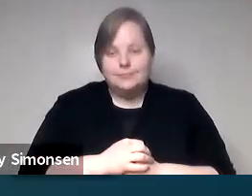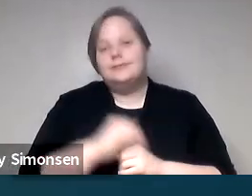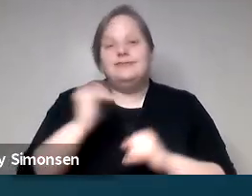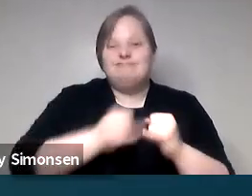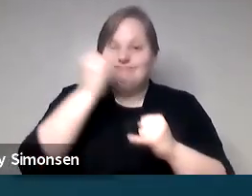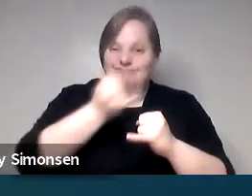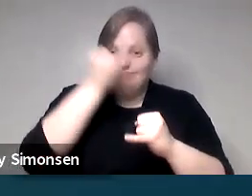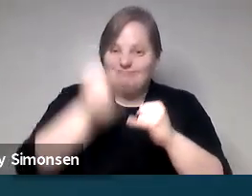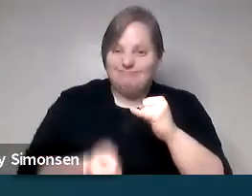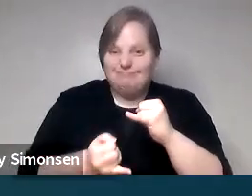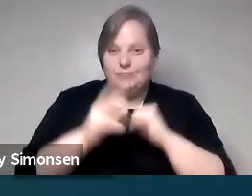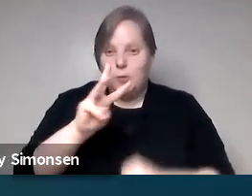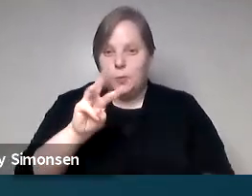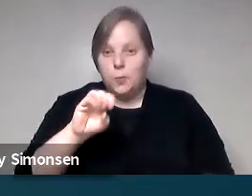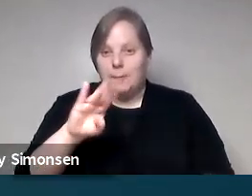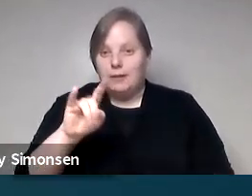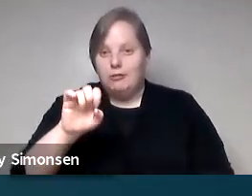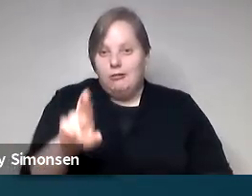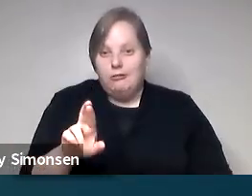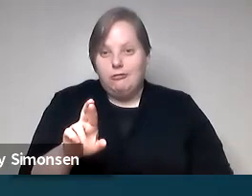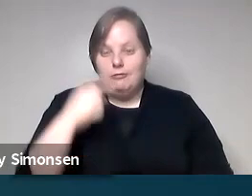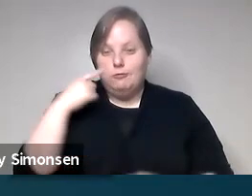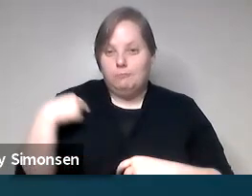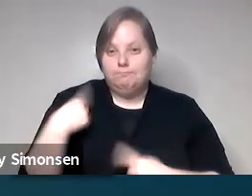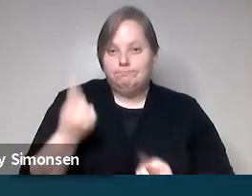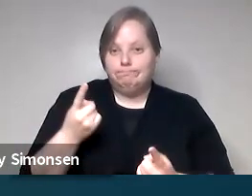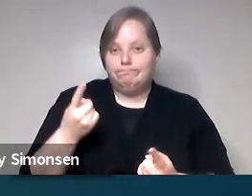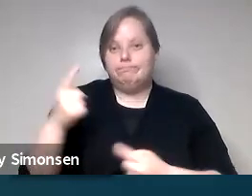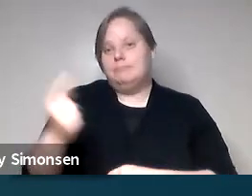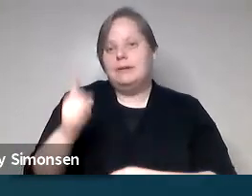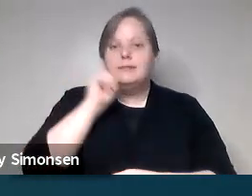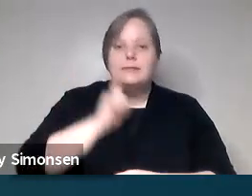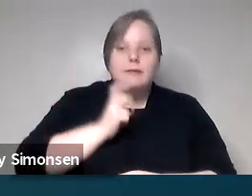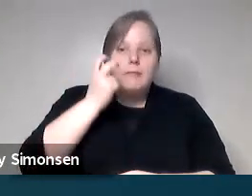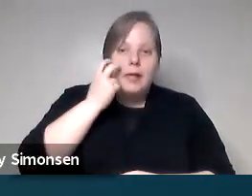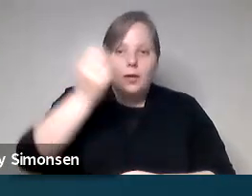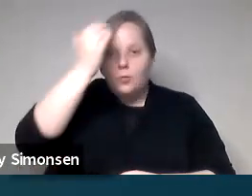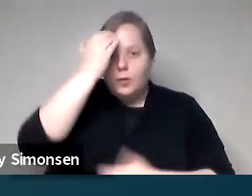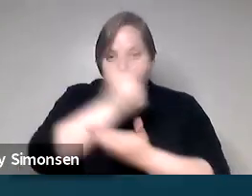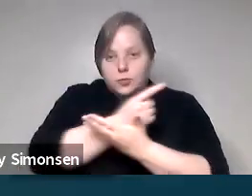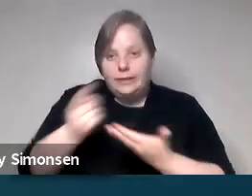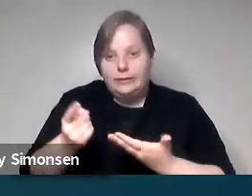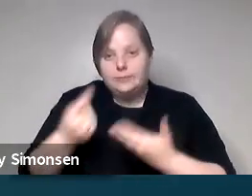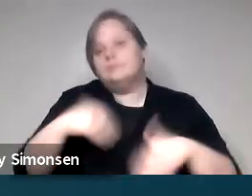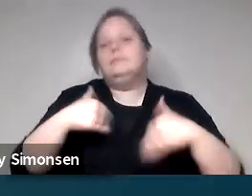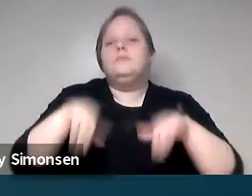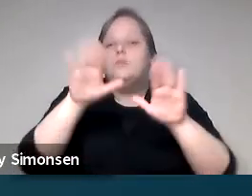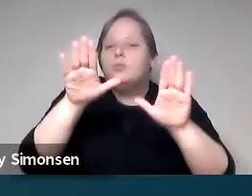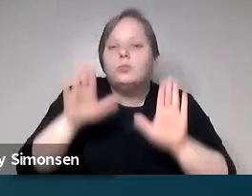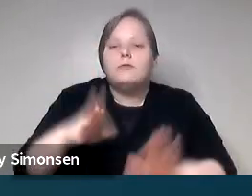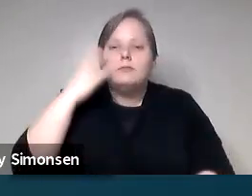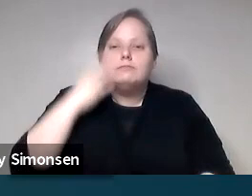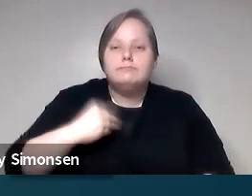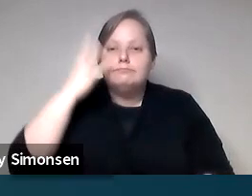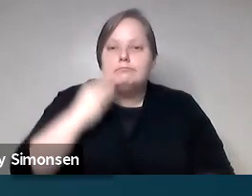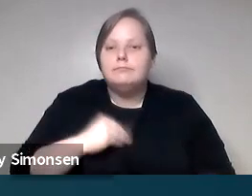final webinar of our Deafblind Awareness Week. It's been a very wonderful experience